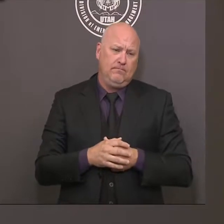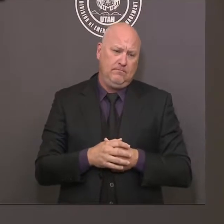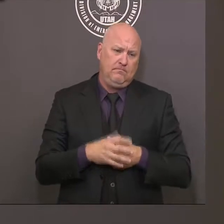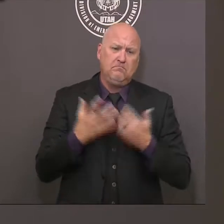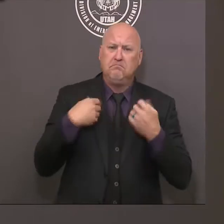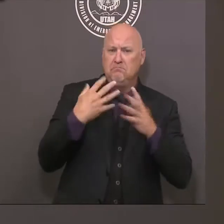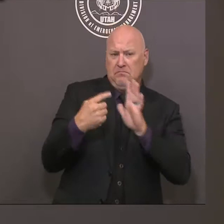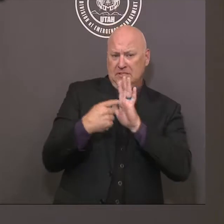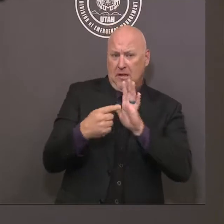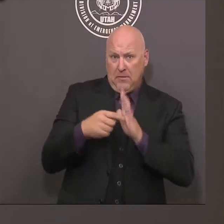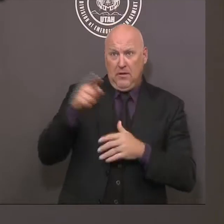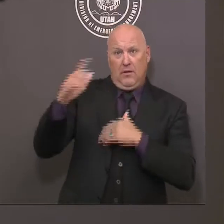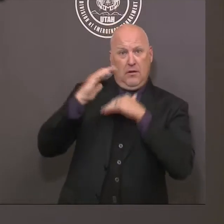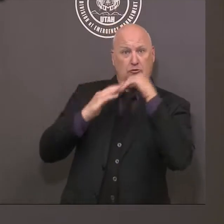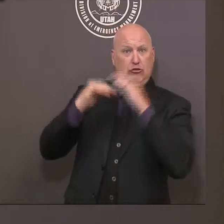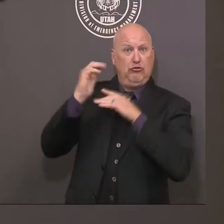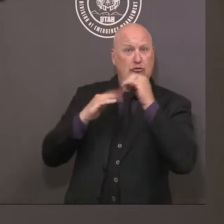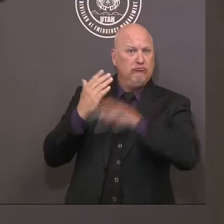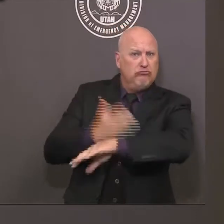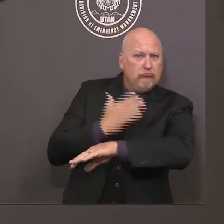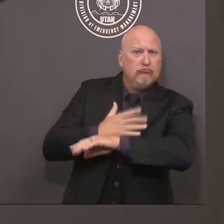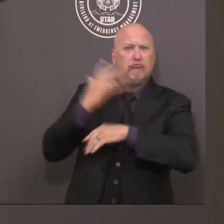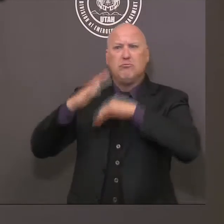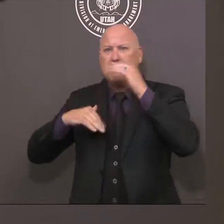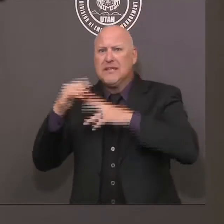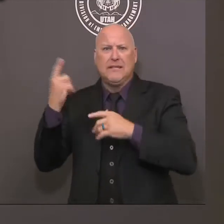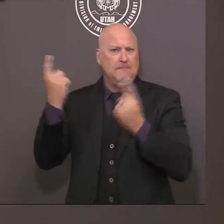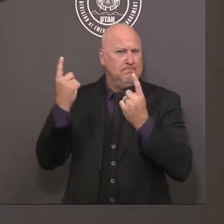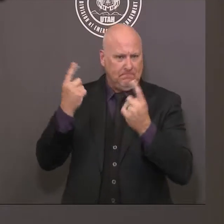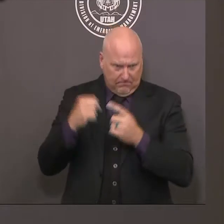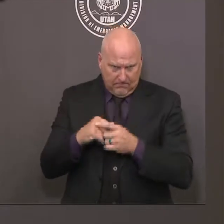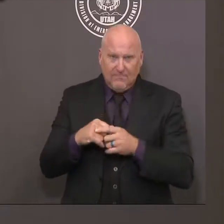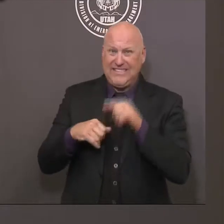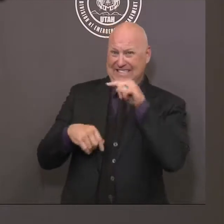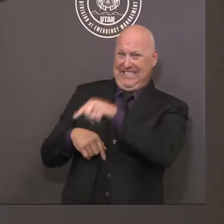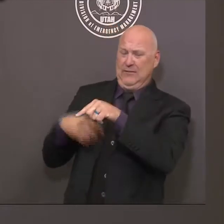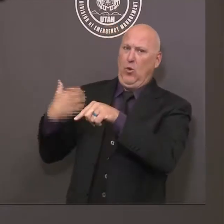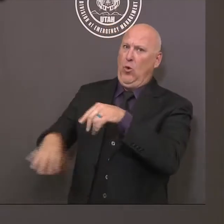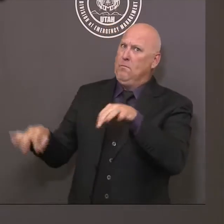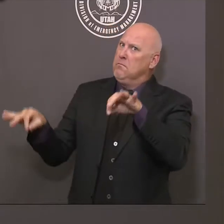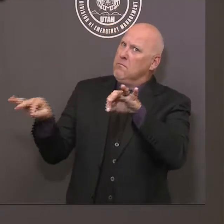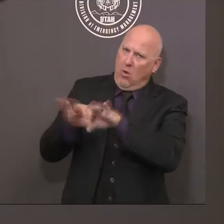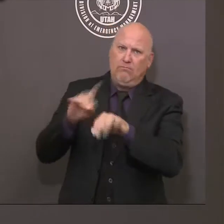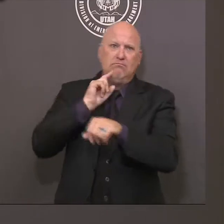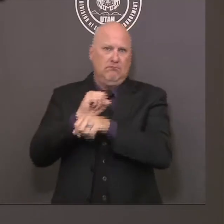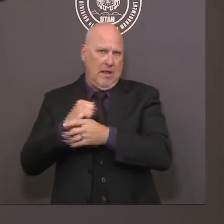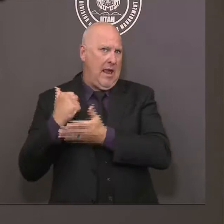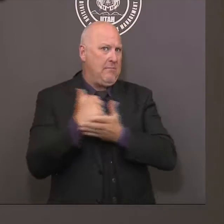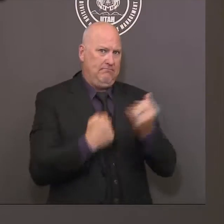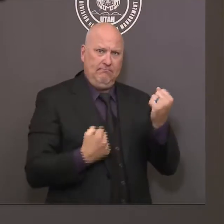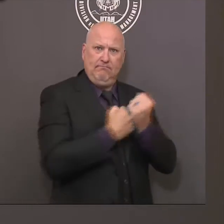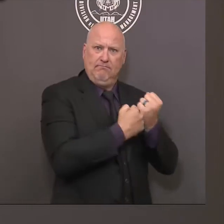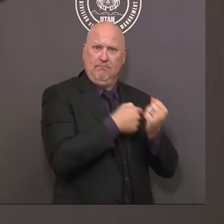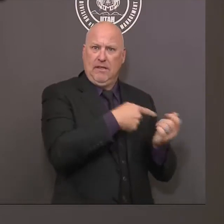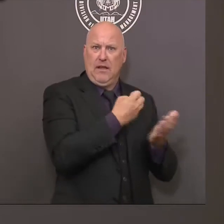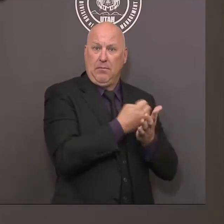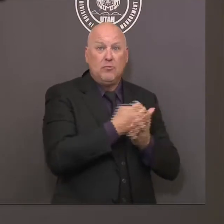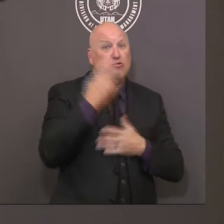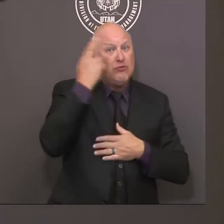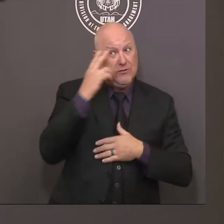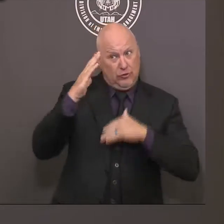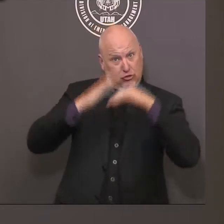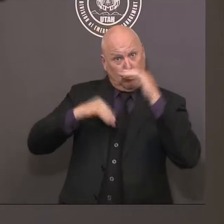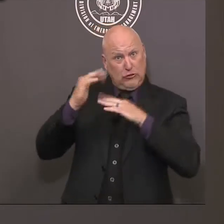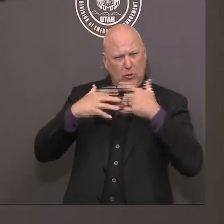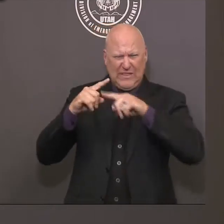as a catalyst to get the economy back and humming. It also allows us to, in fact, prepare for the future by having the